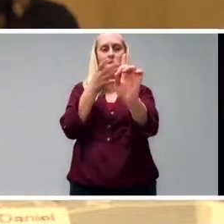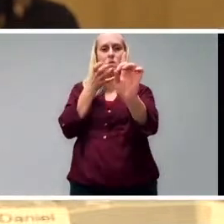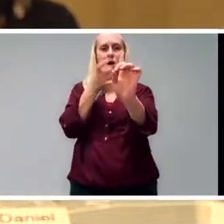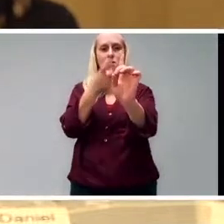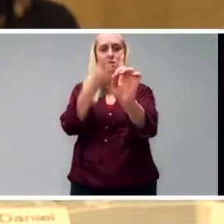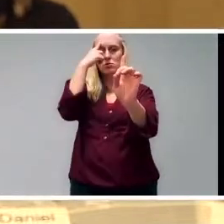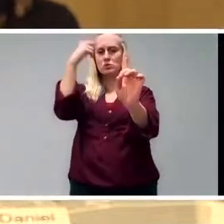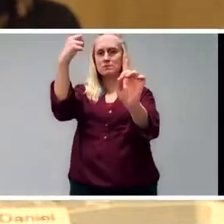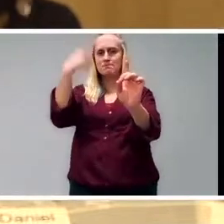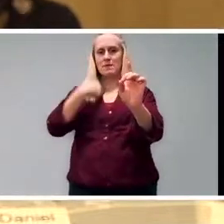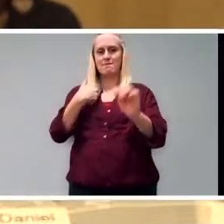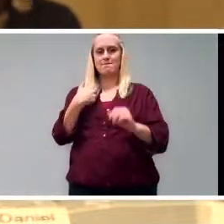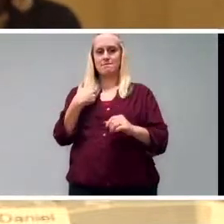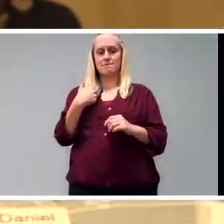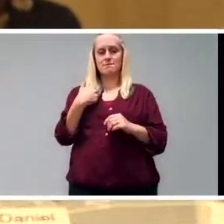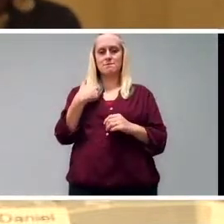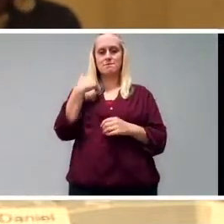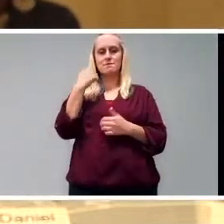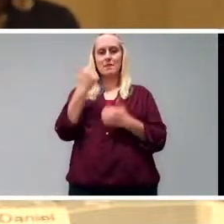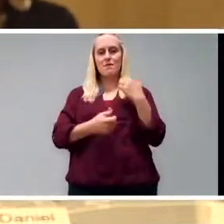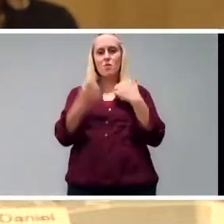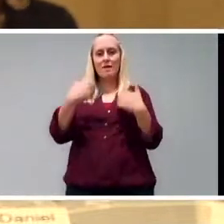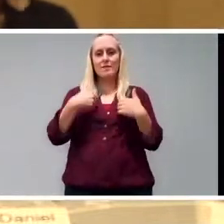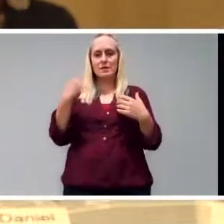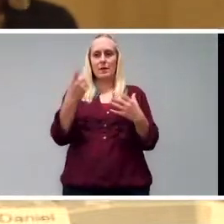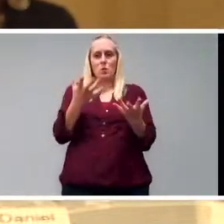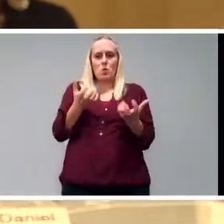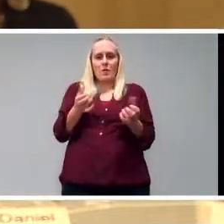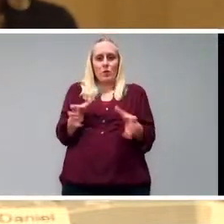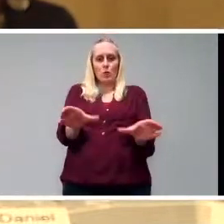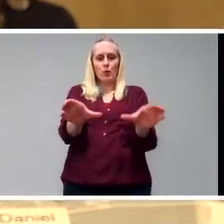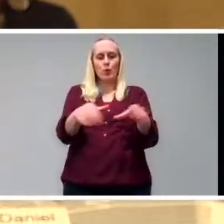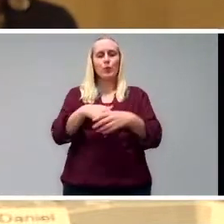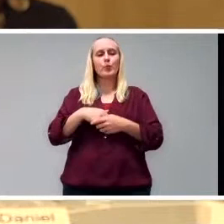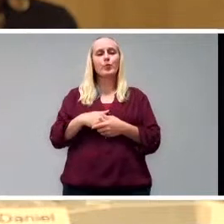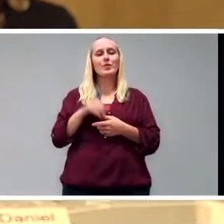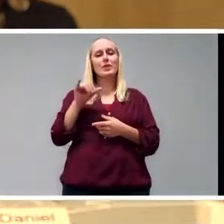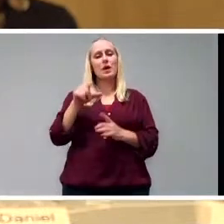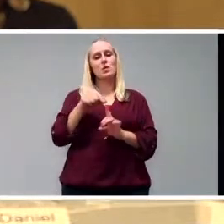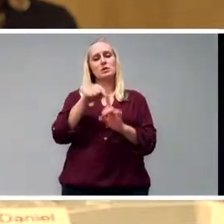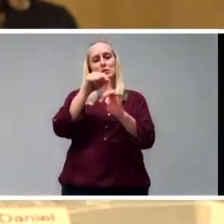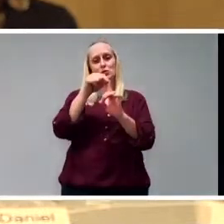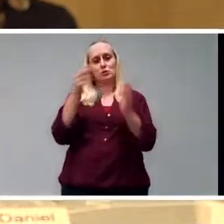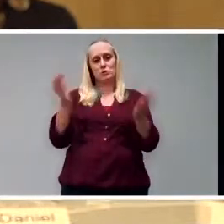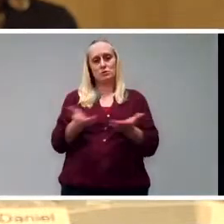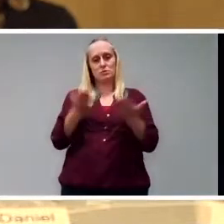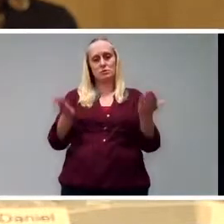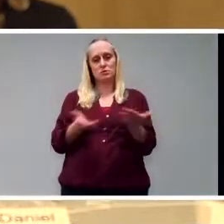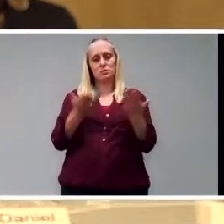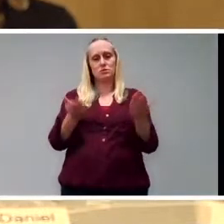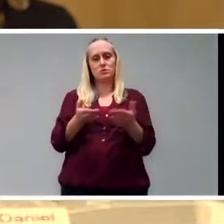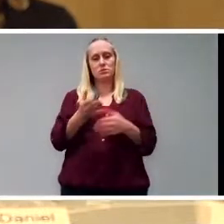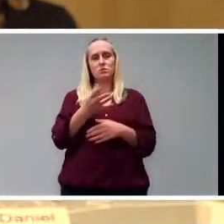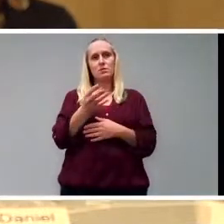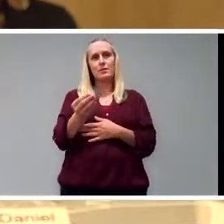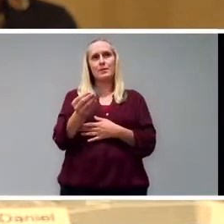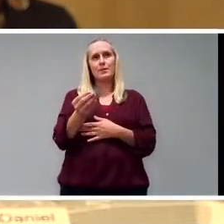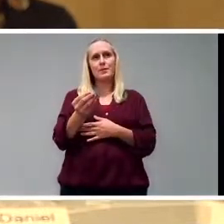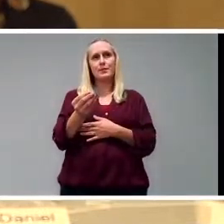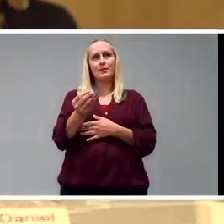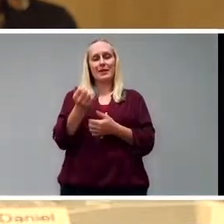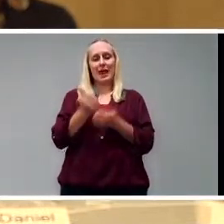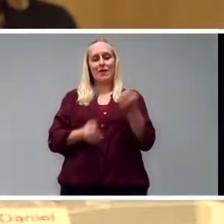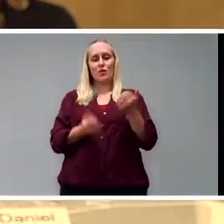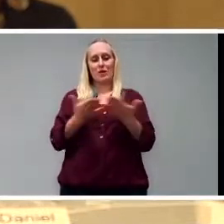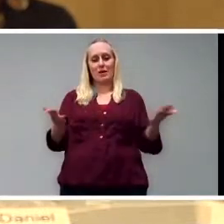everybody has something that they want to do, and I think that's what's really special. And the fact that everything that we do here is